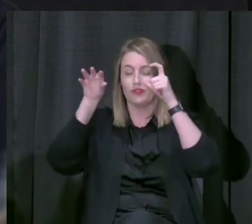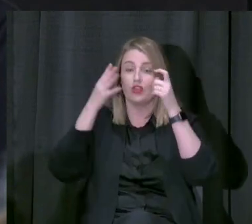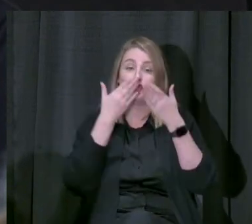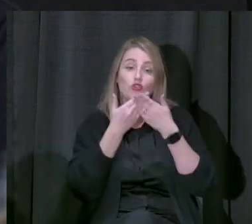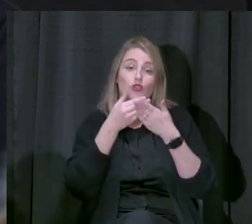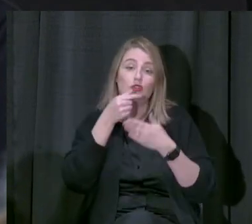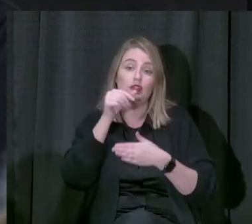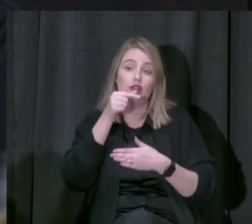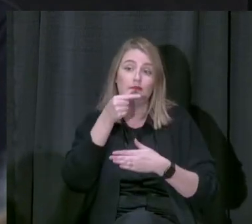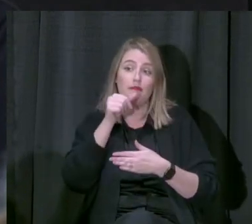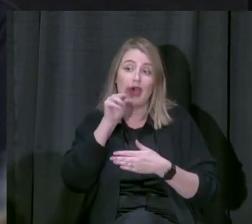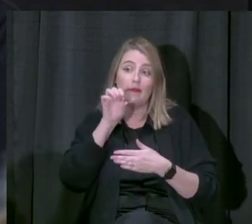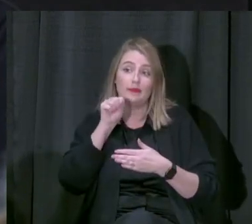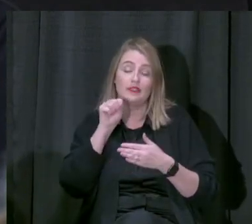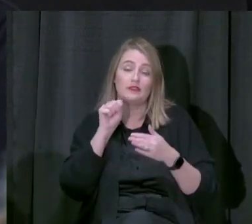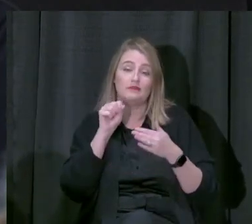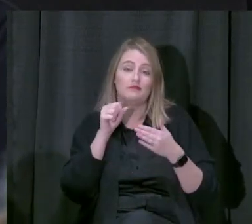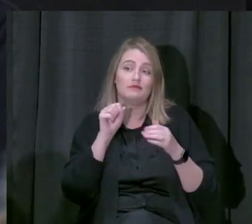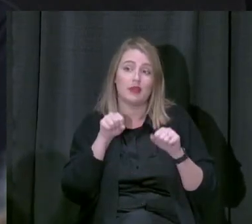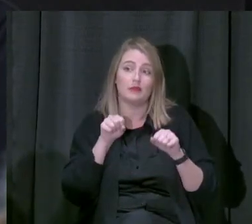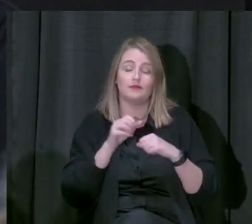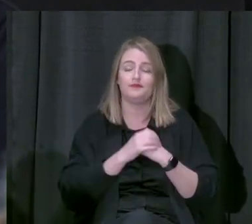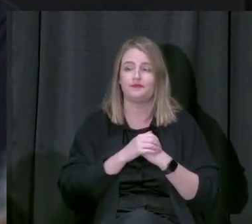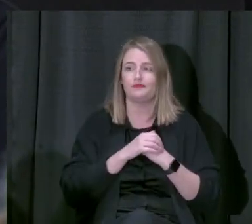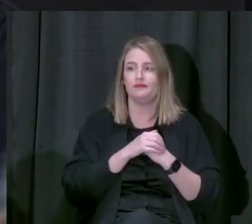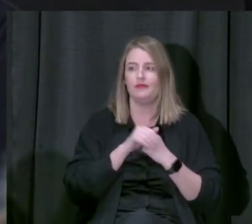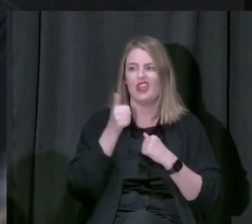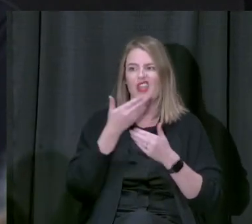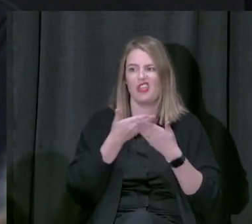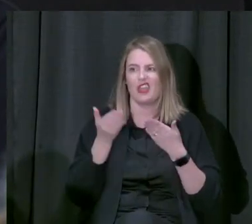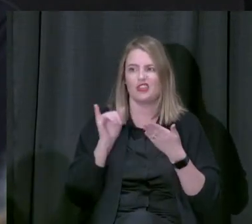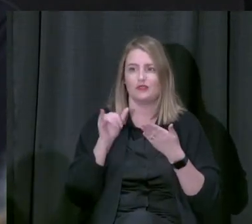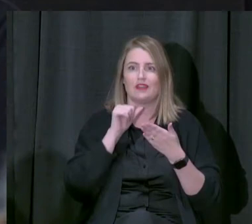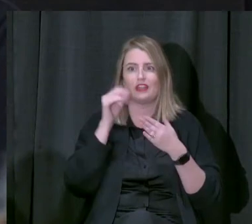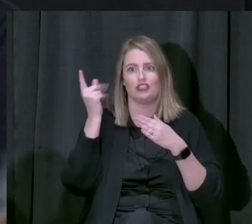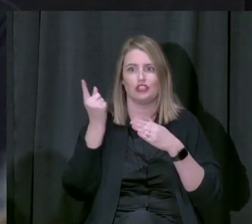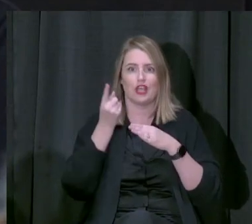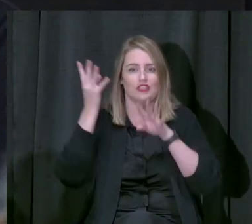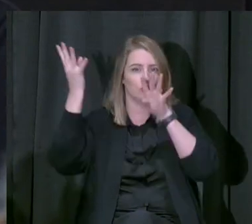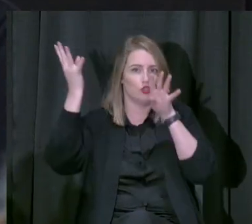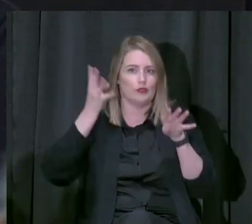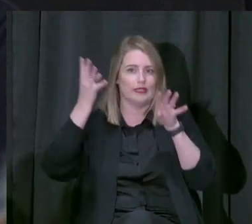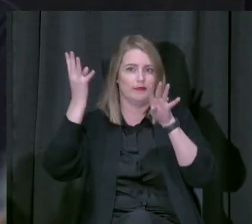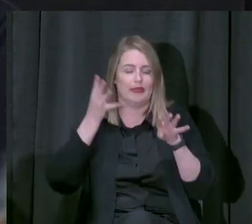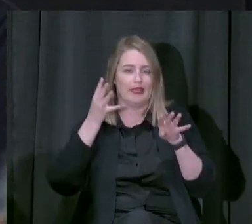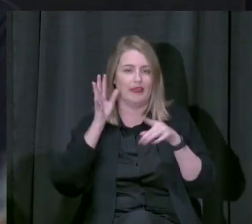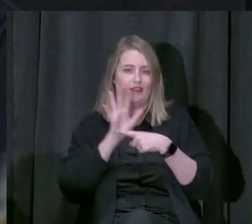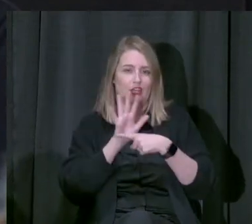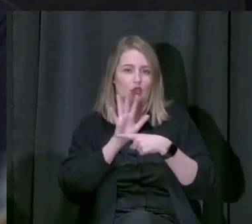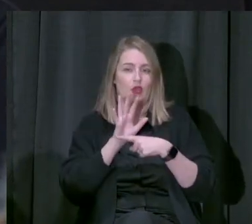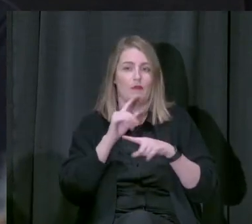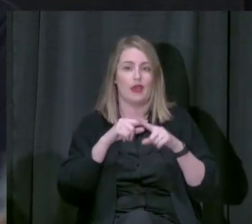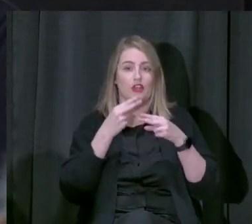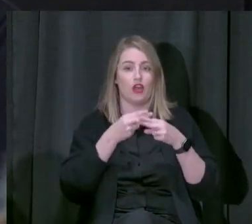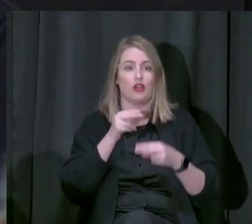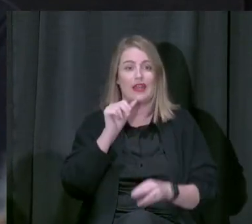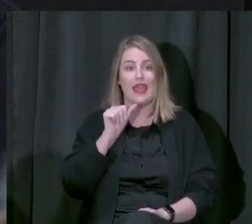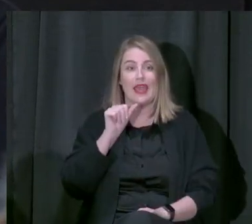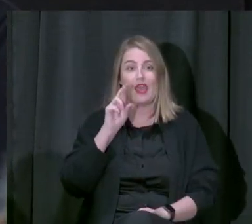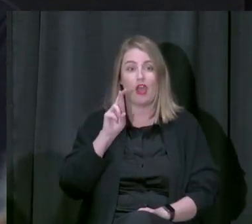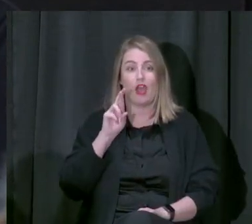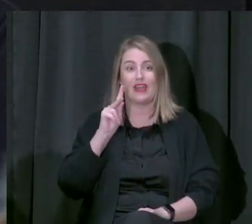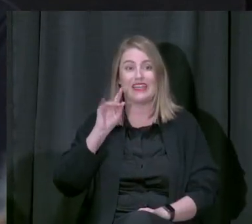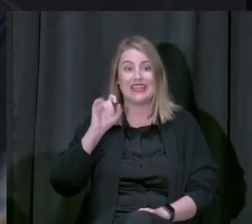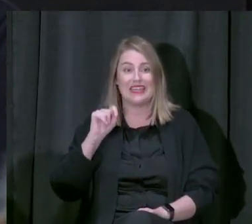maps, although there's some other things that it's not just streaming video we have to worry about. It's something called AR Kit or